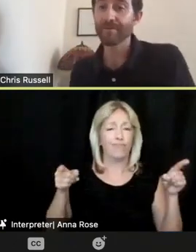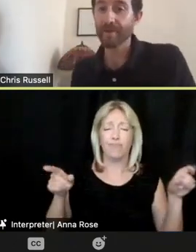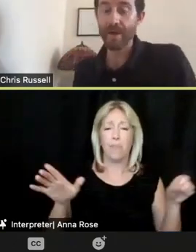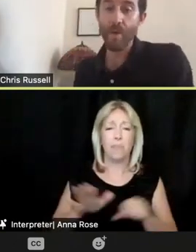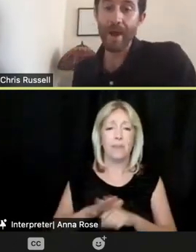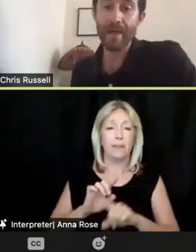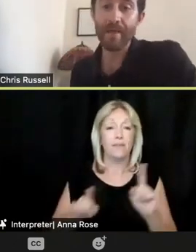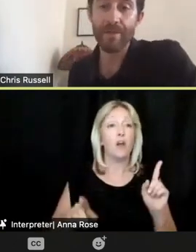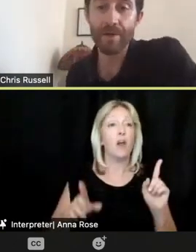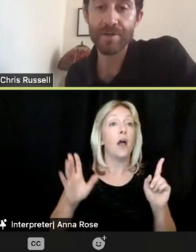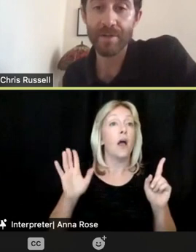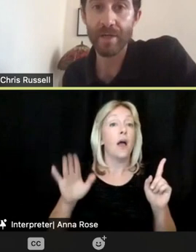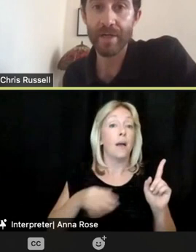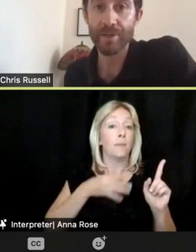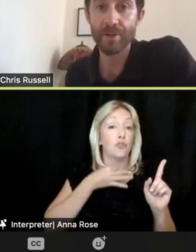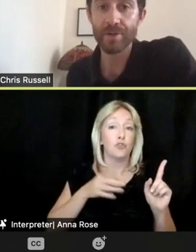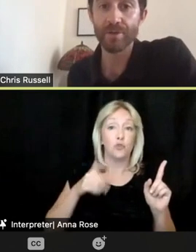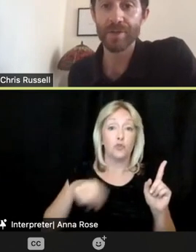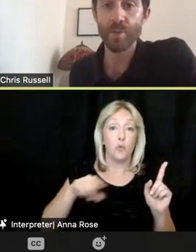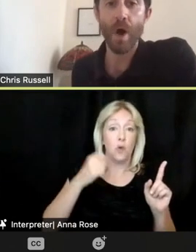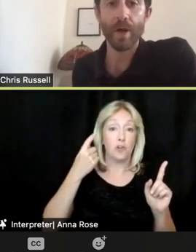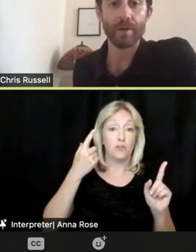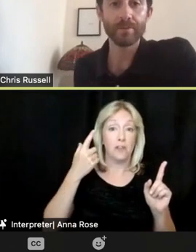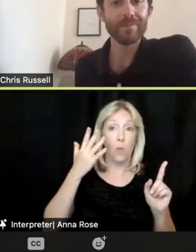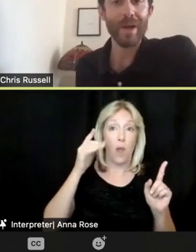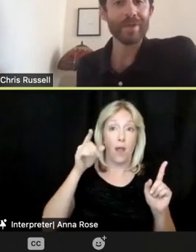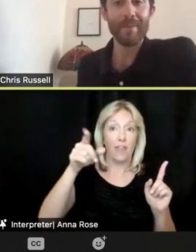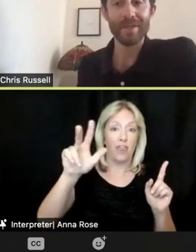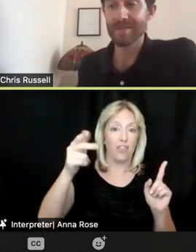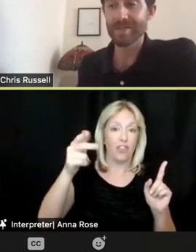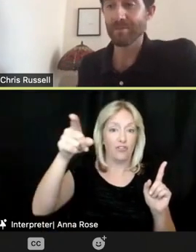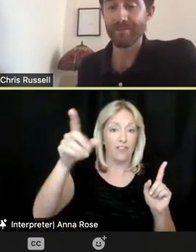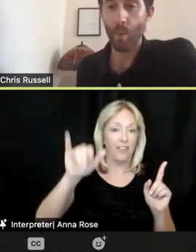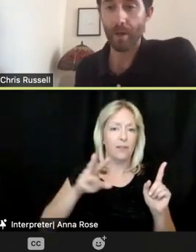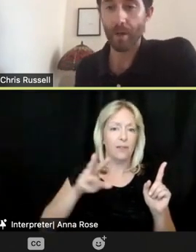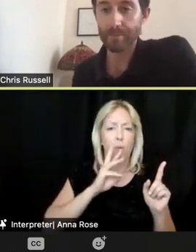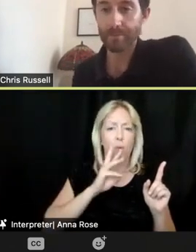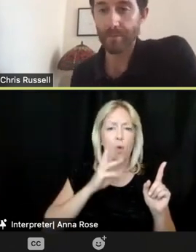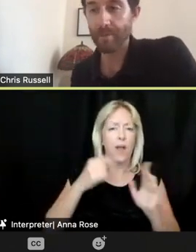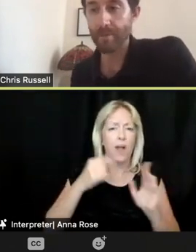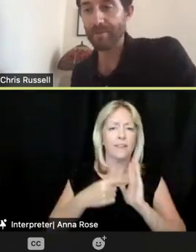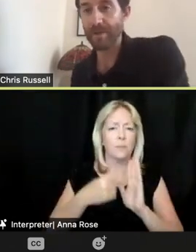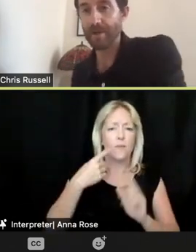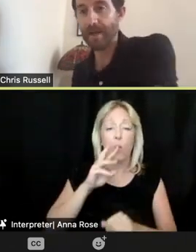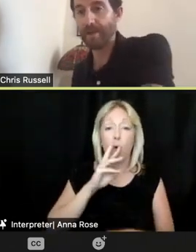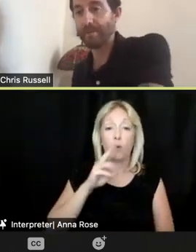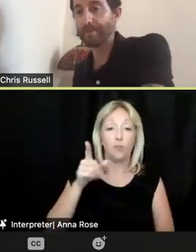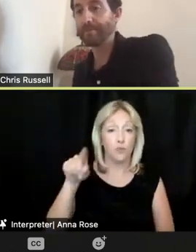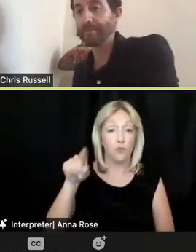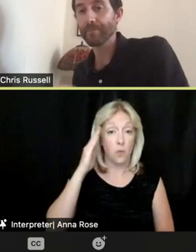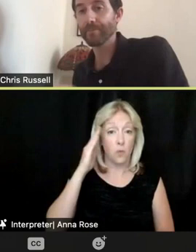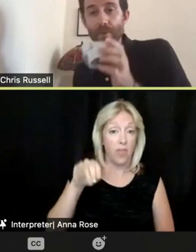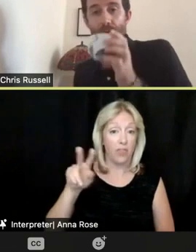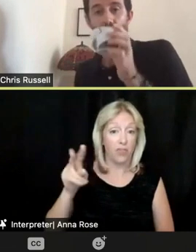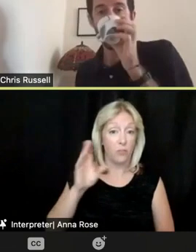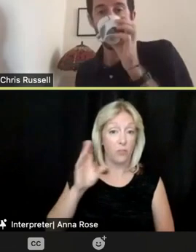box if you figured out why that third symbol I showed you is water. Why would that be the symbol for water? Anybody figure it out